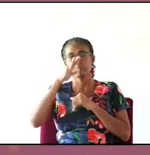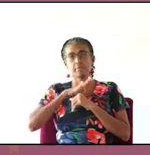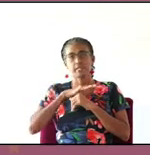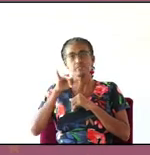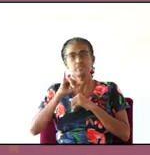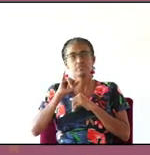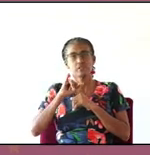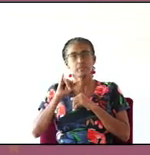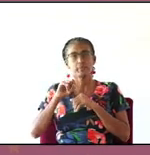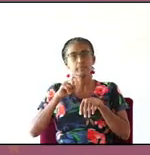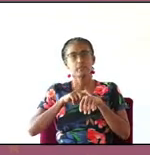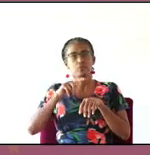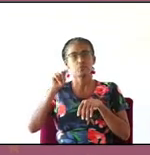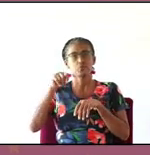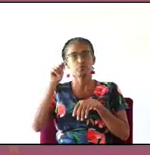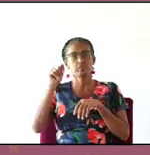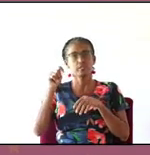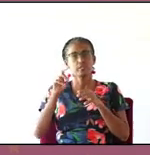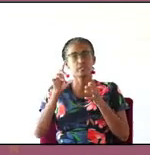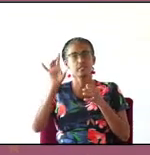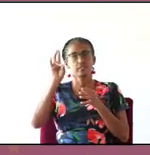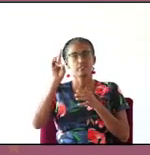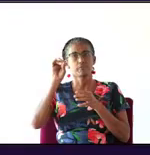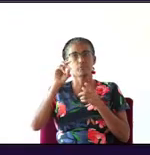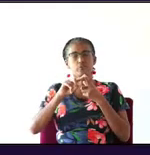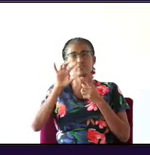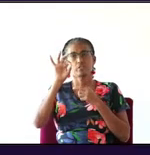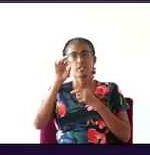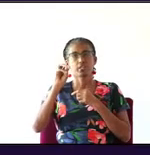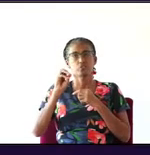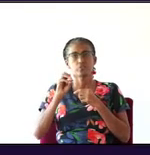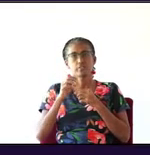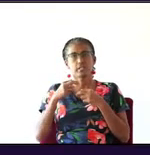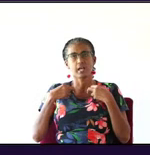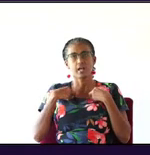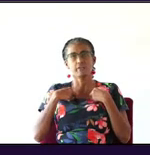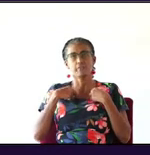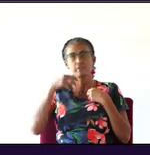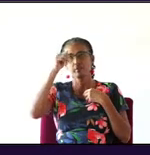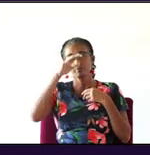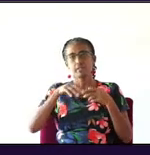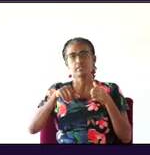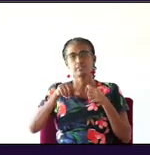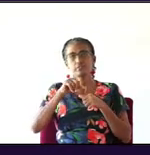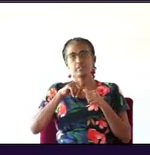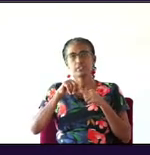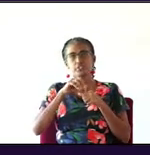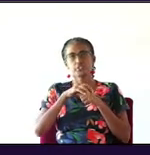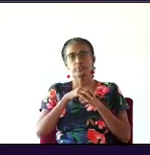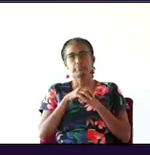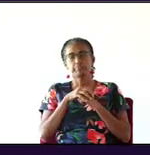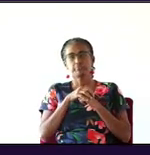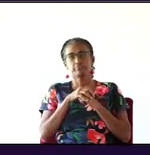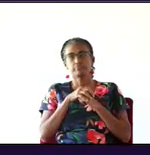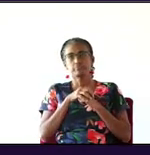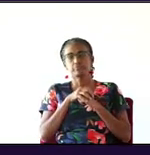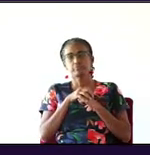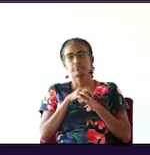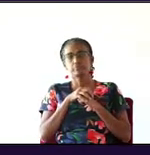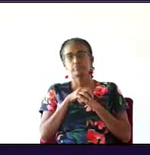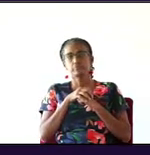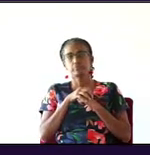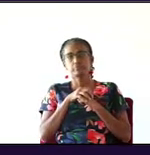time, 7:30 to 9:30, and Youth Fellowship at 7 o'clock on Zoom, except this Friday we are going to be